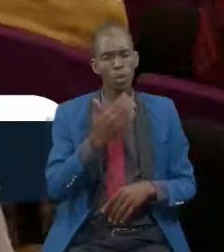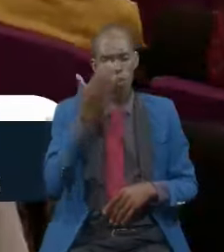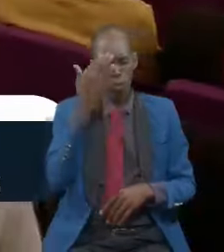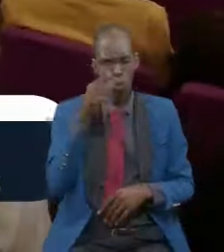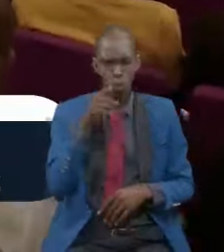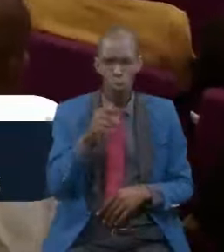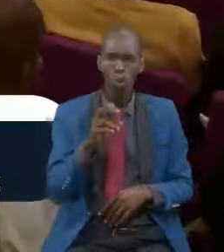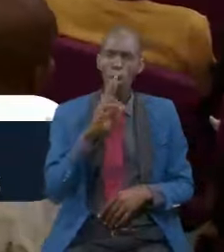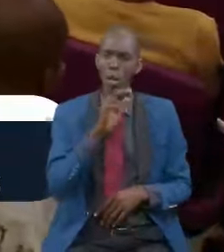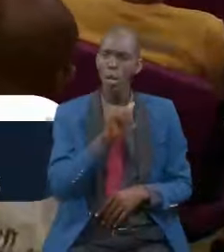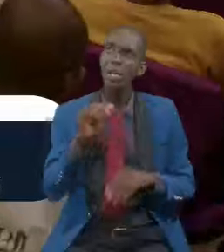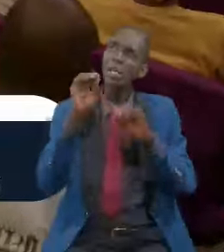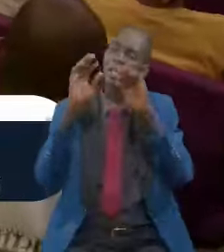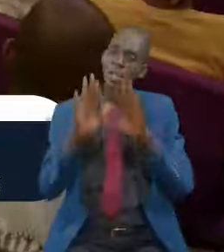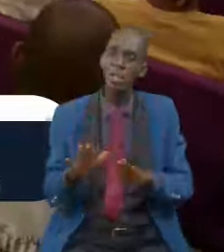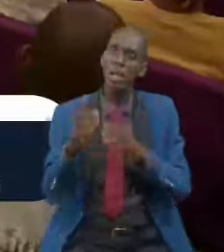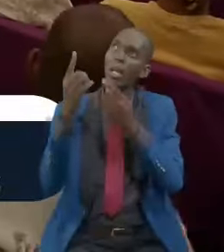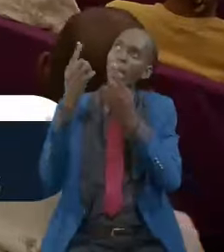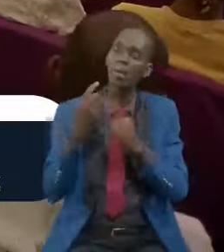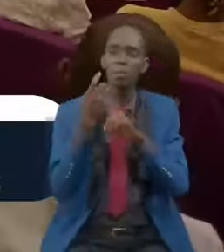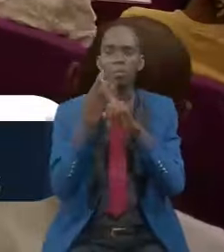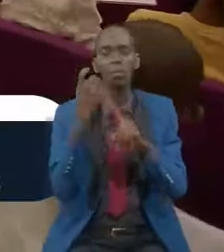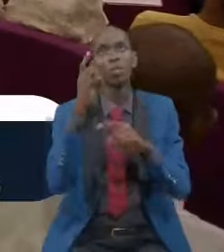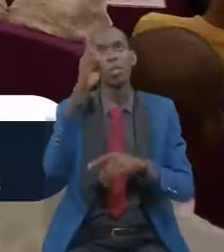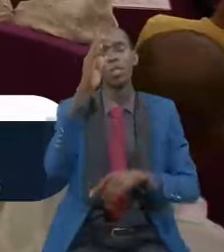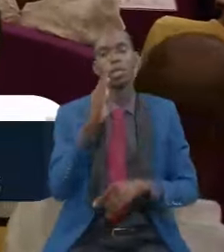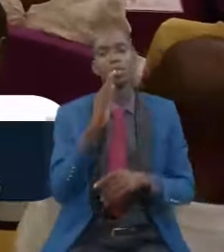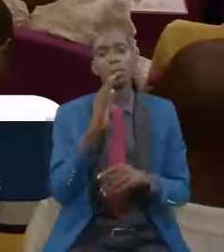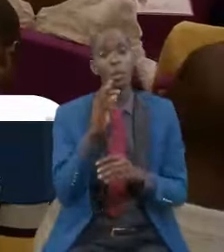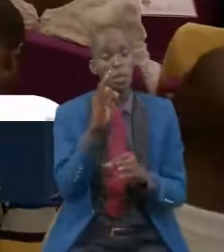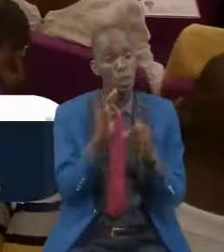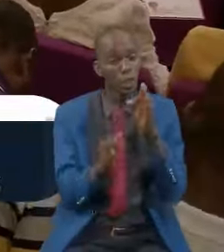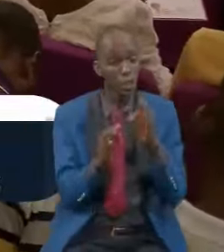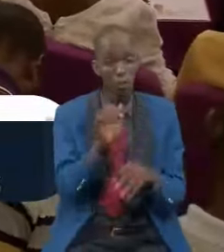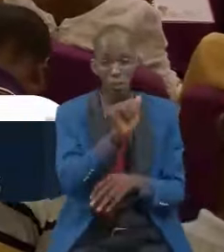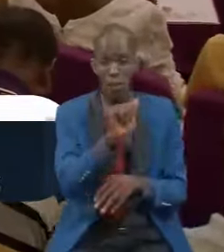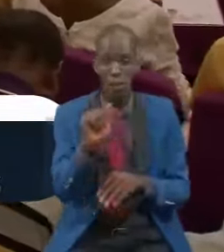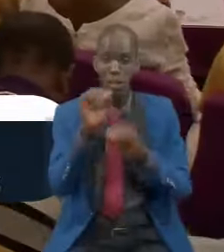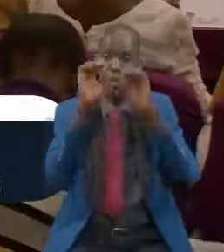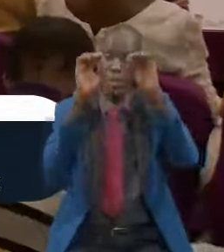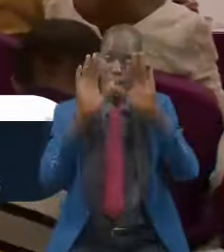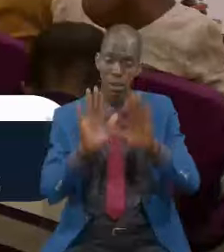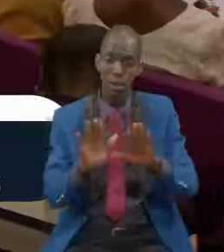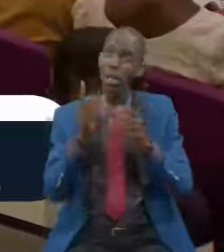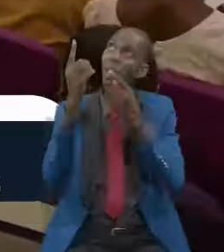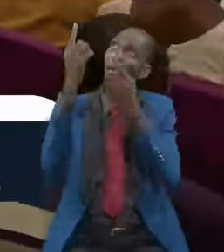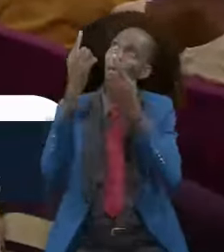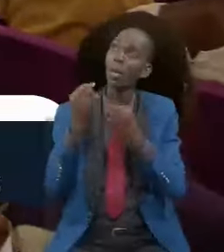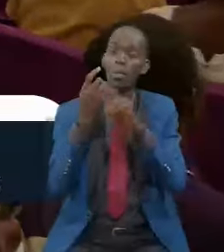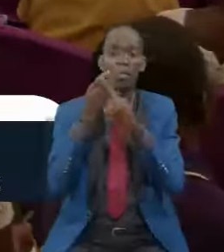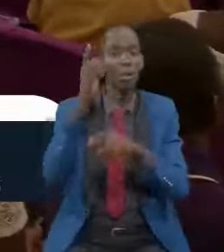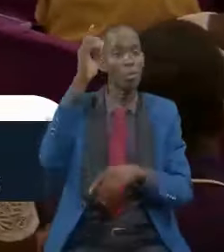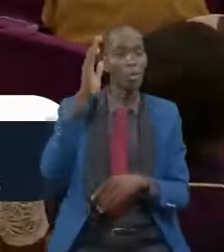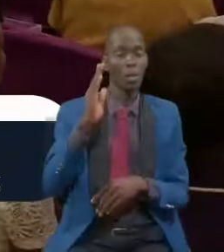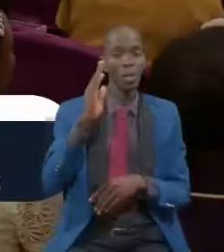a teacher come from God. If a teacher comes from God, and he